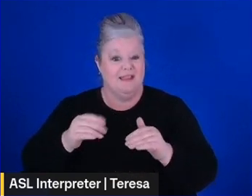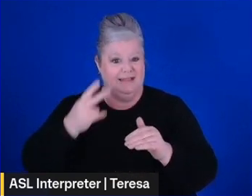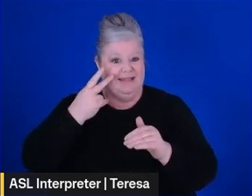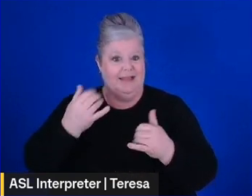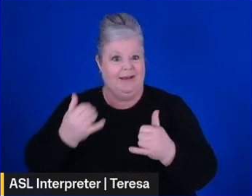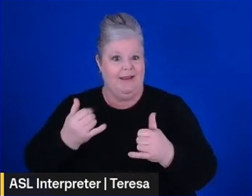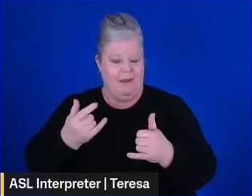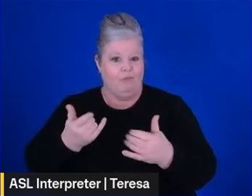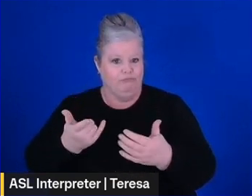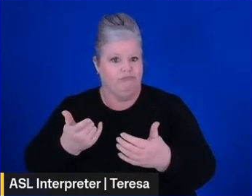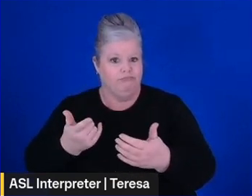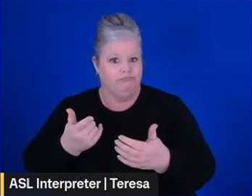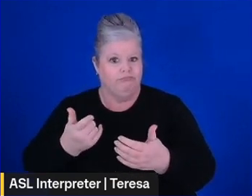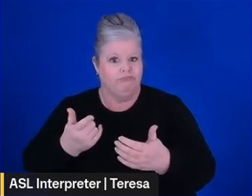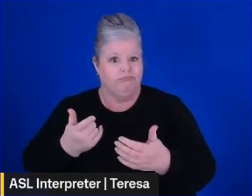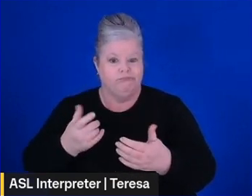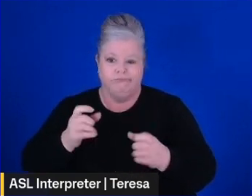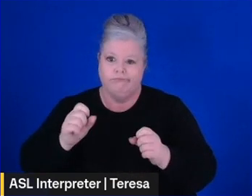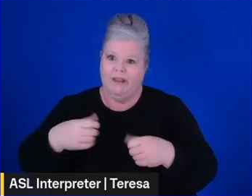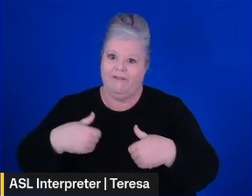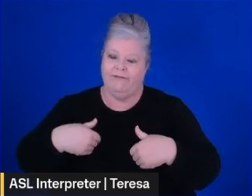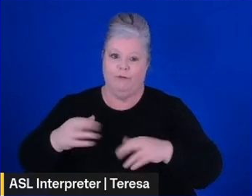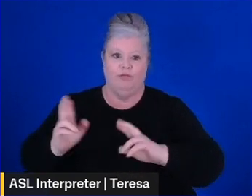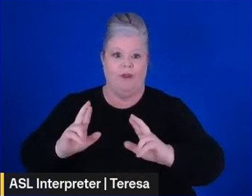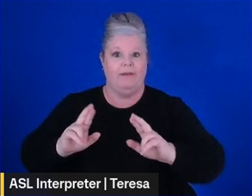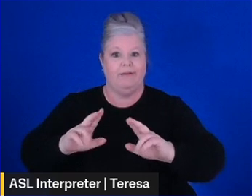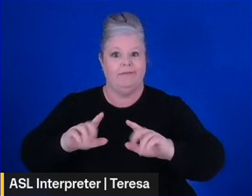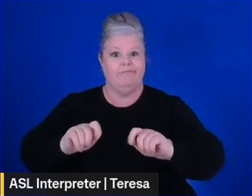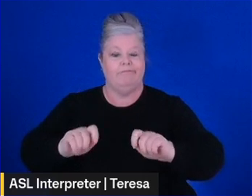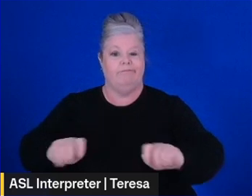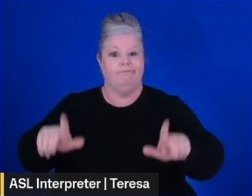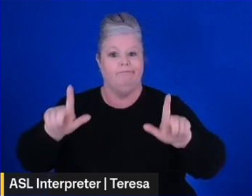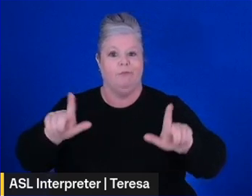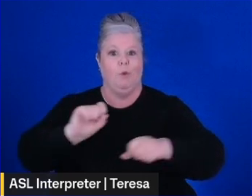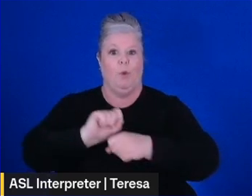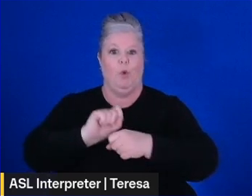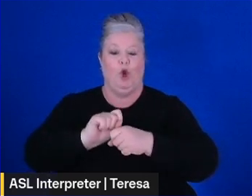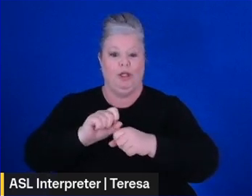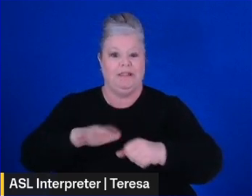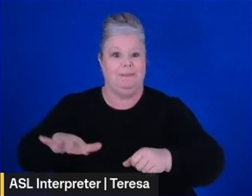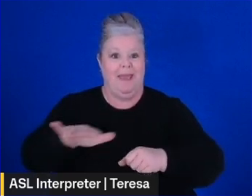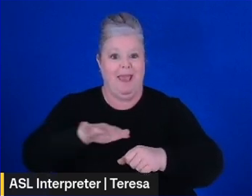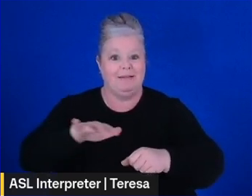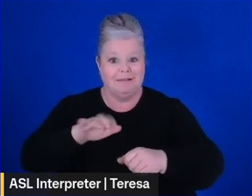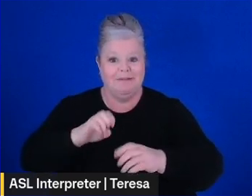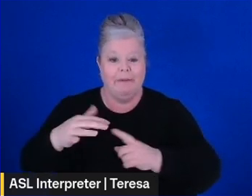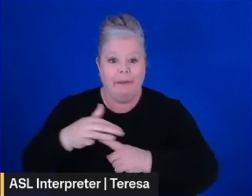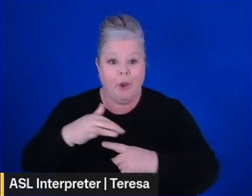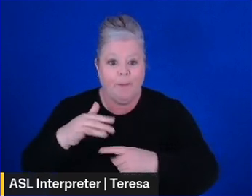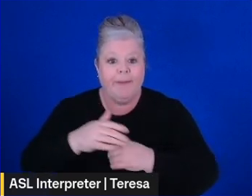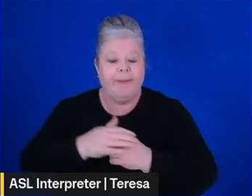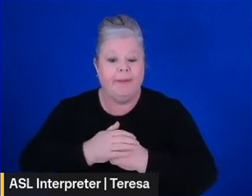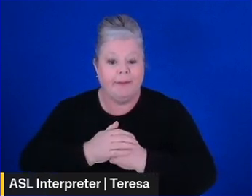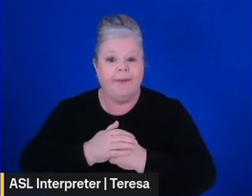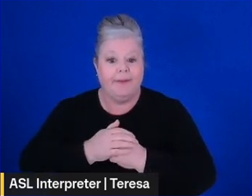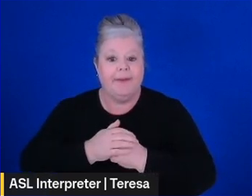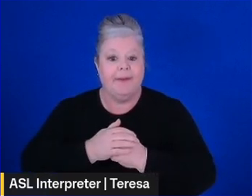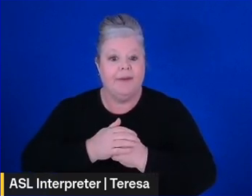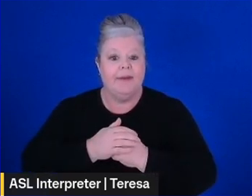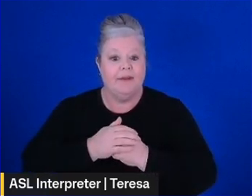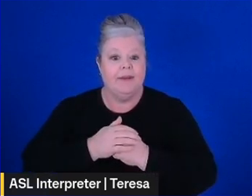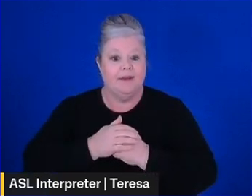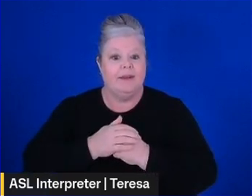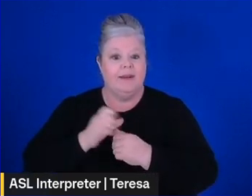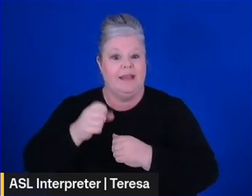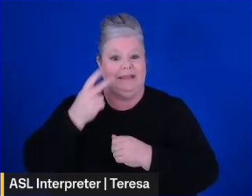recognize the workspace environment, and you can see the